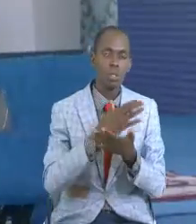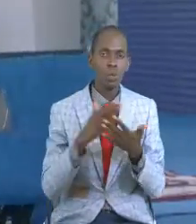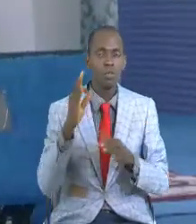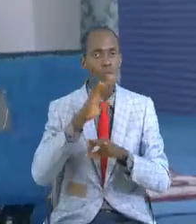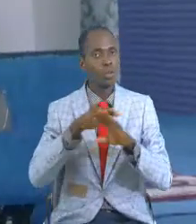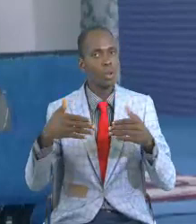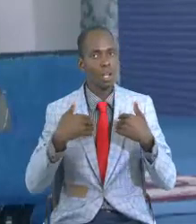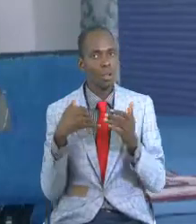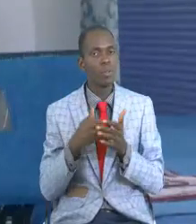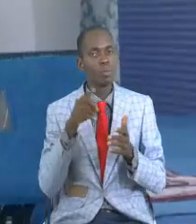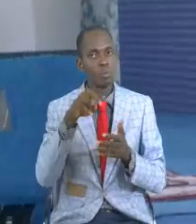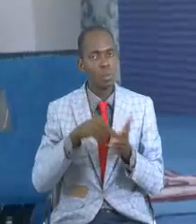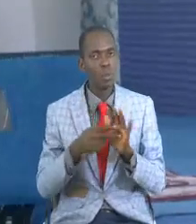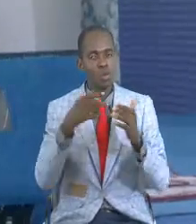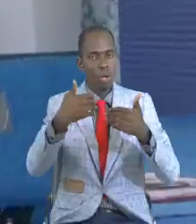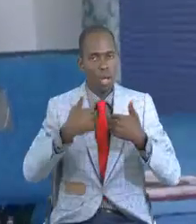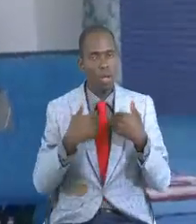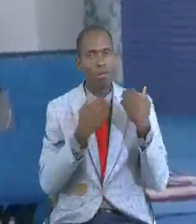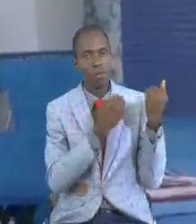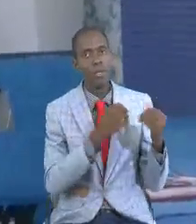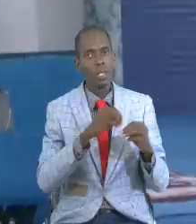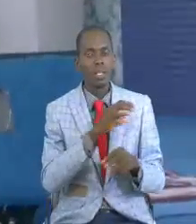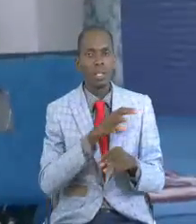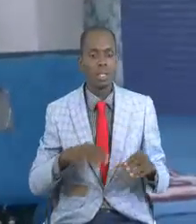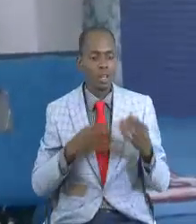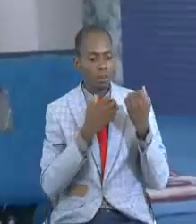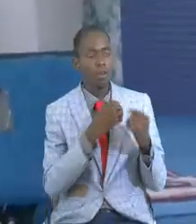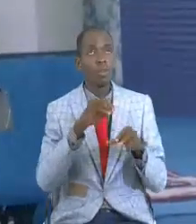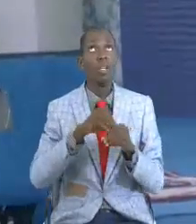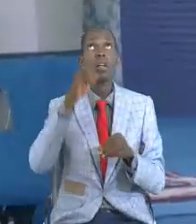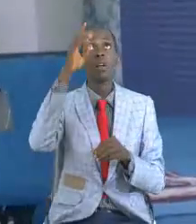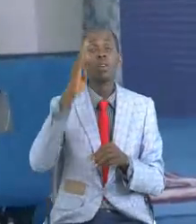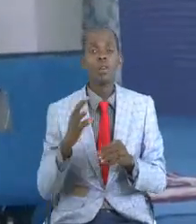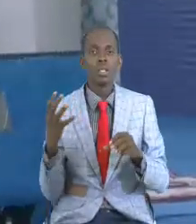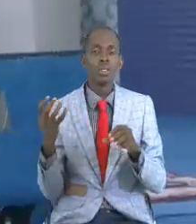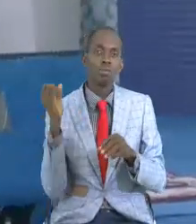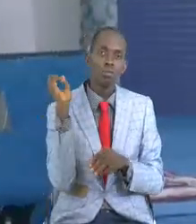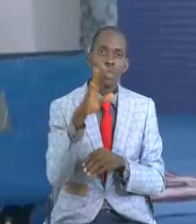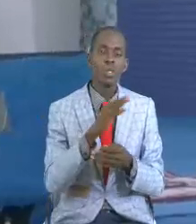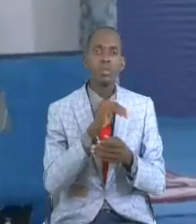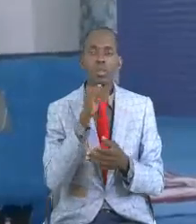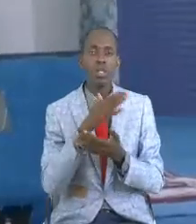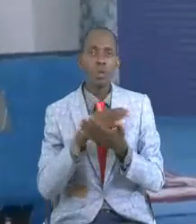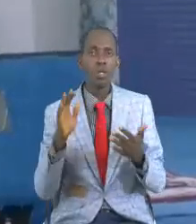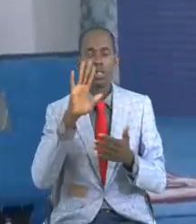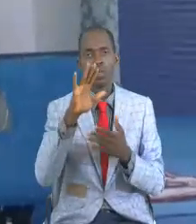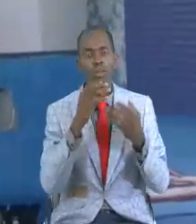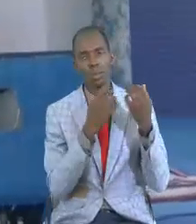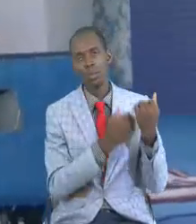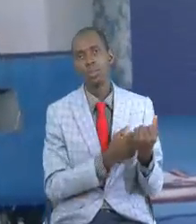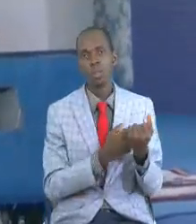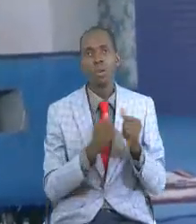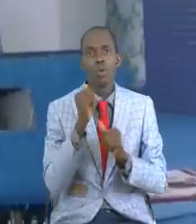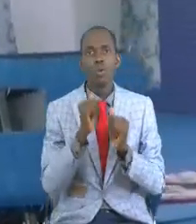have confidence in Christ. You have confidence in God. Cast not away, therefore, your confidence, which